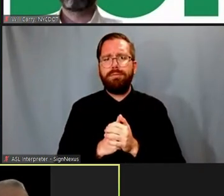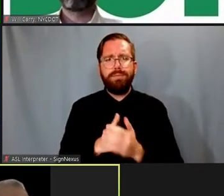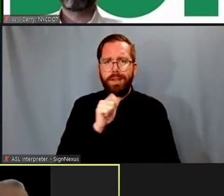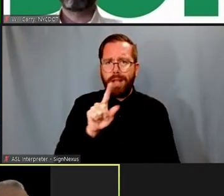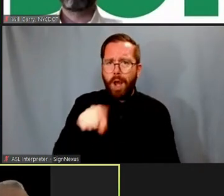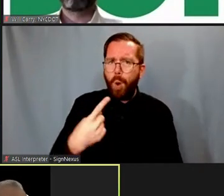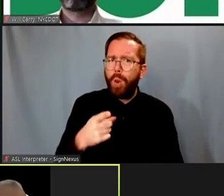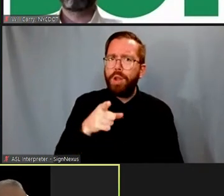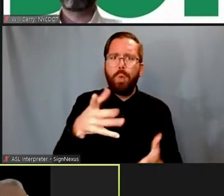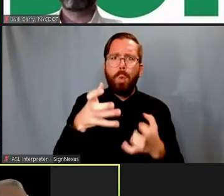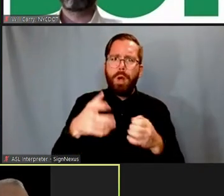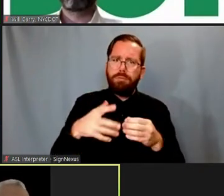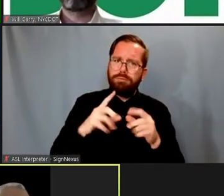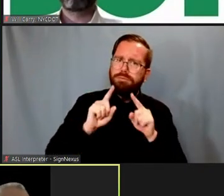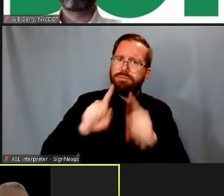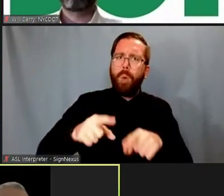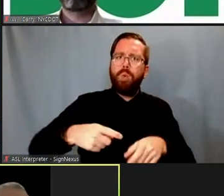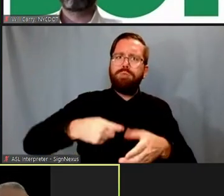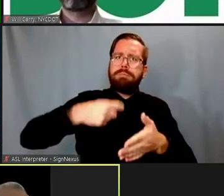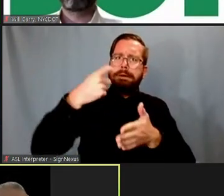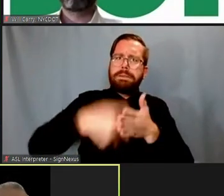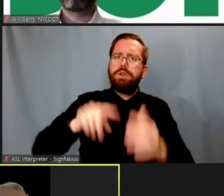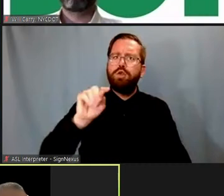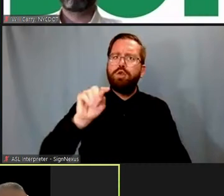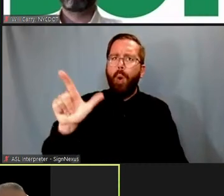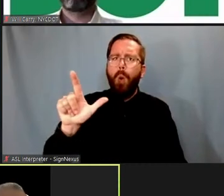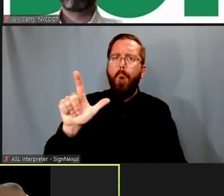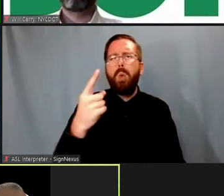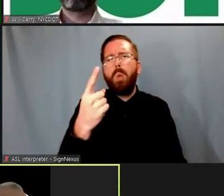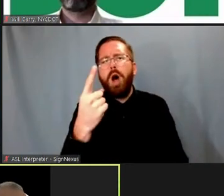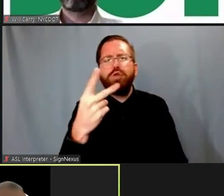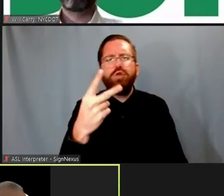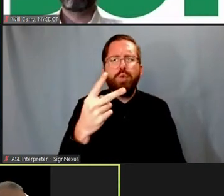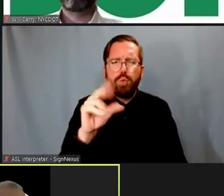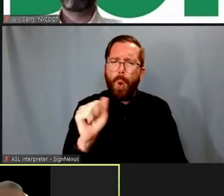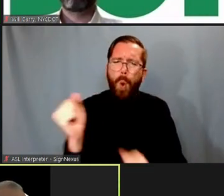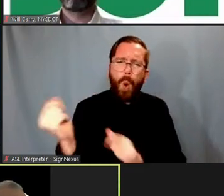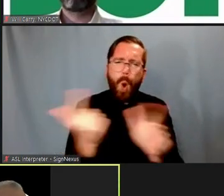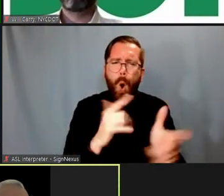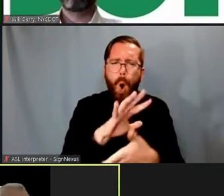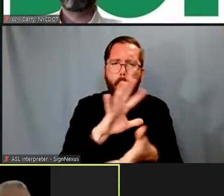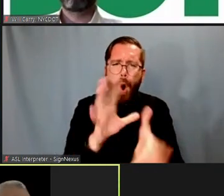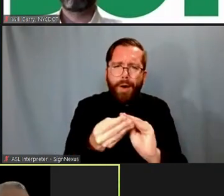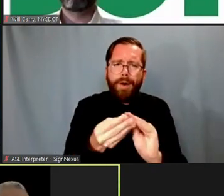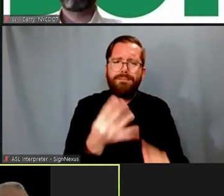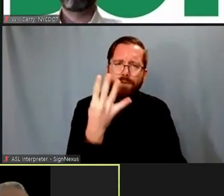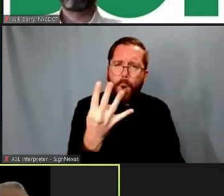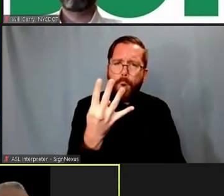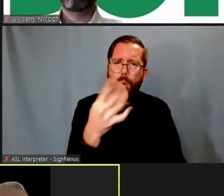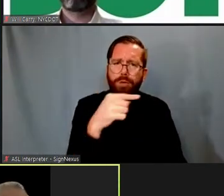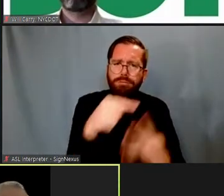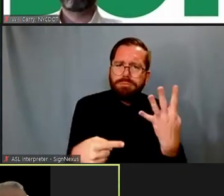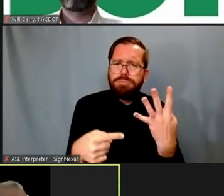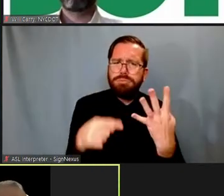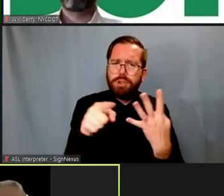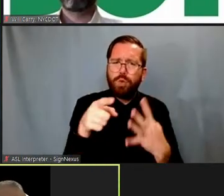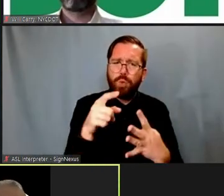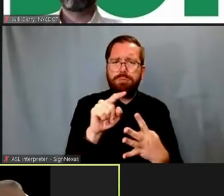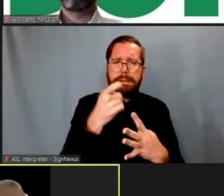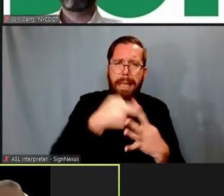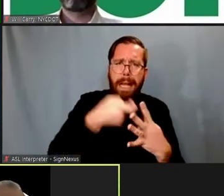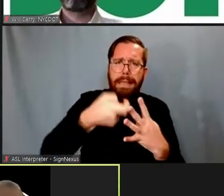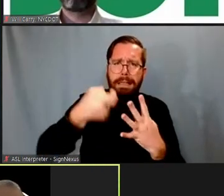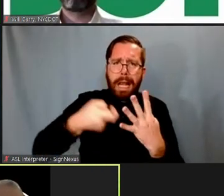or two bridges you went and got all four bridges it's it's it's it's a job killer it's gonna it's